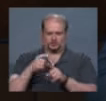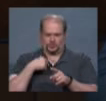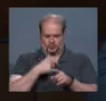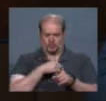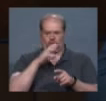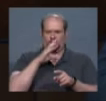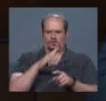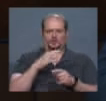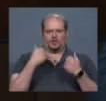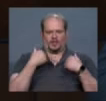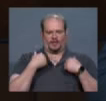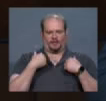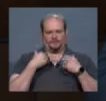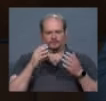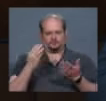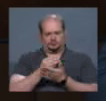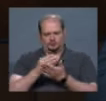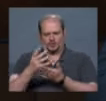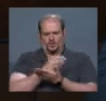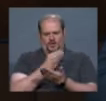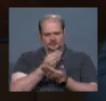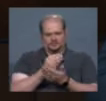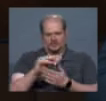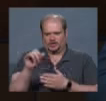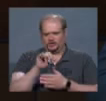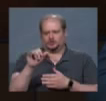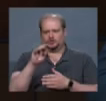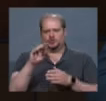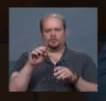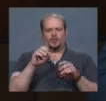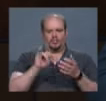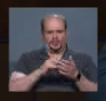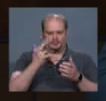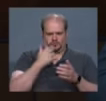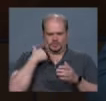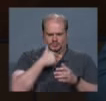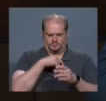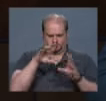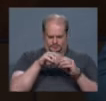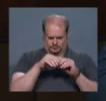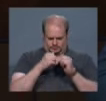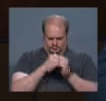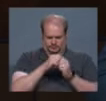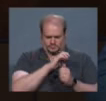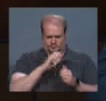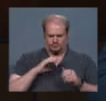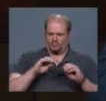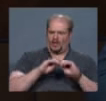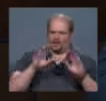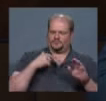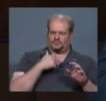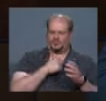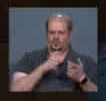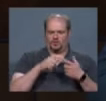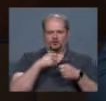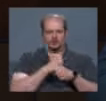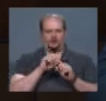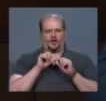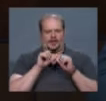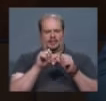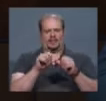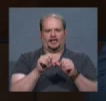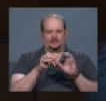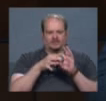going to wind up having to raise a little bit of money too, by the way. So that's why we're putting together a committee. Obviously, we want to create a